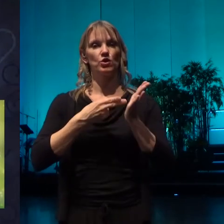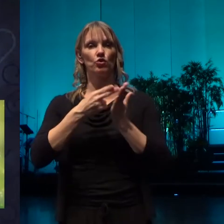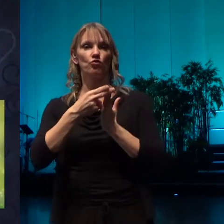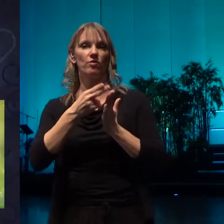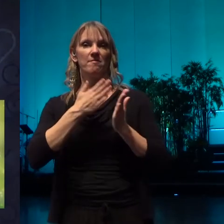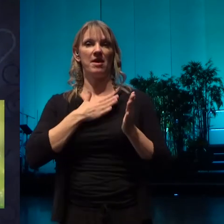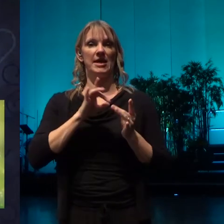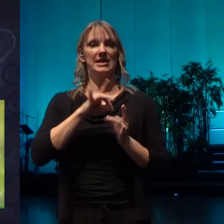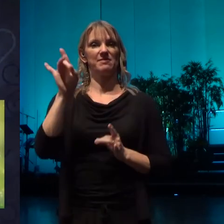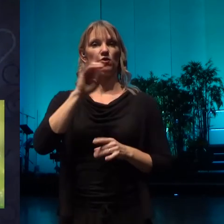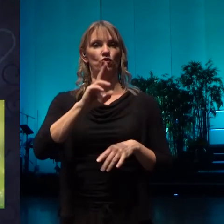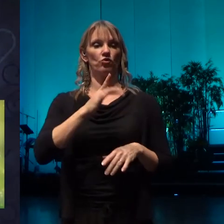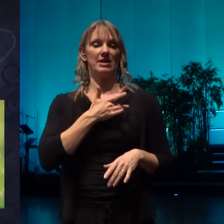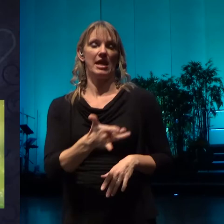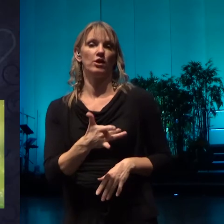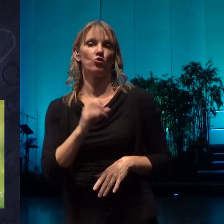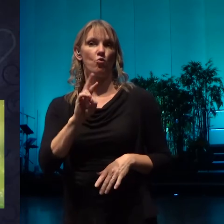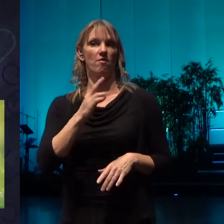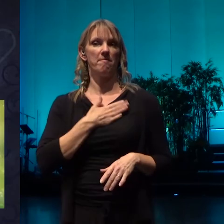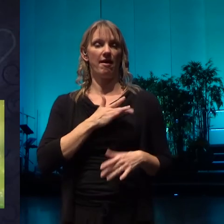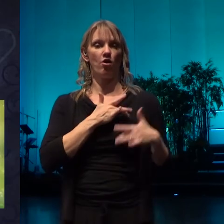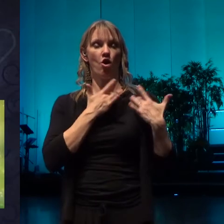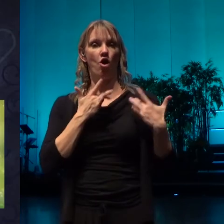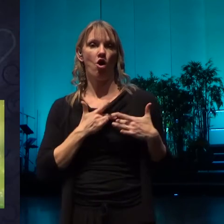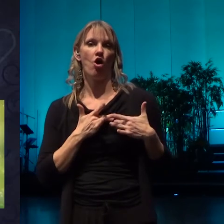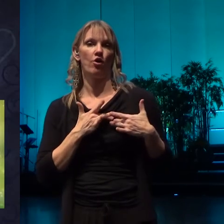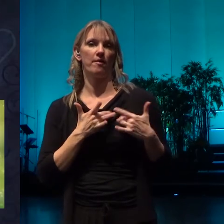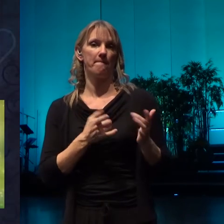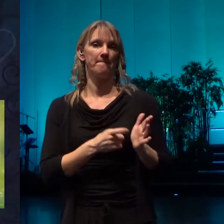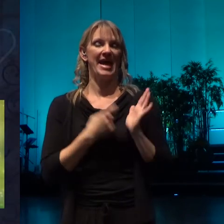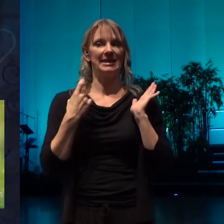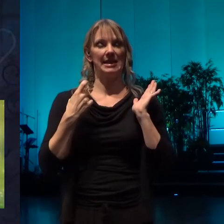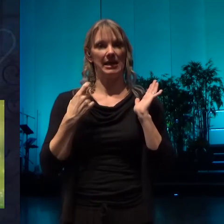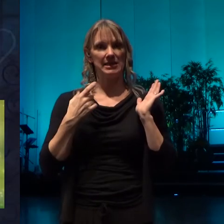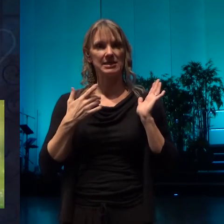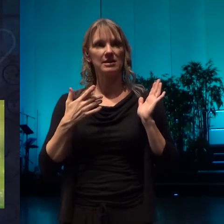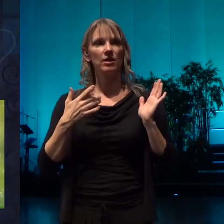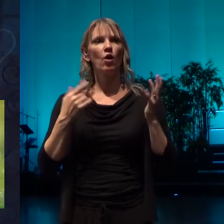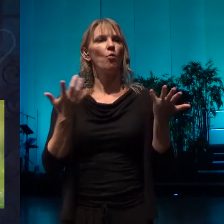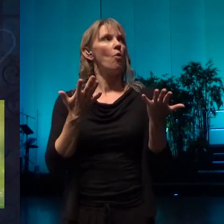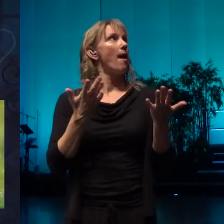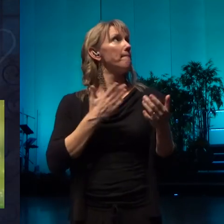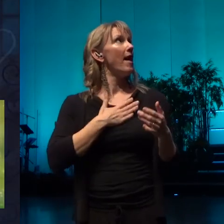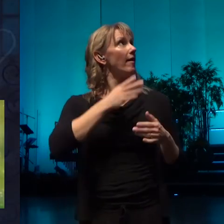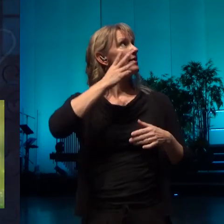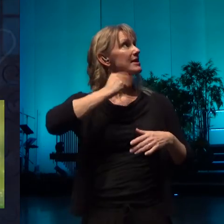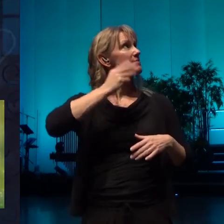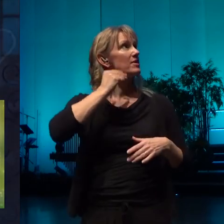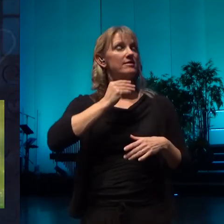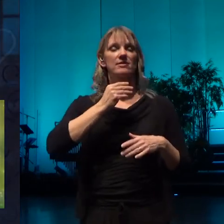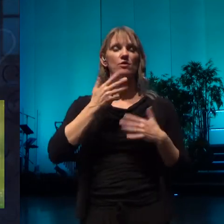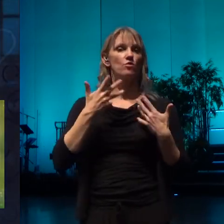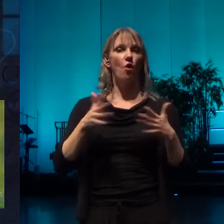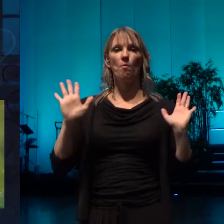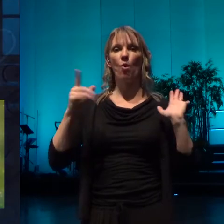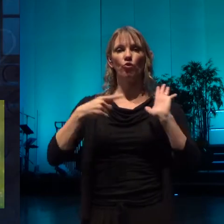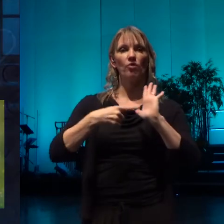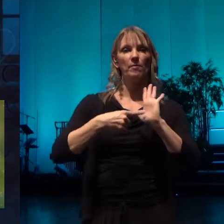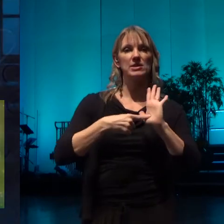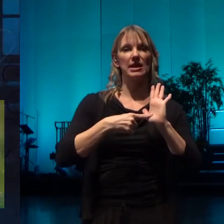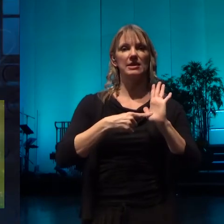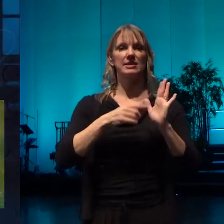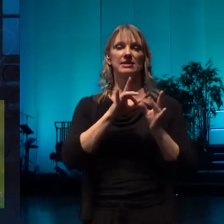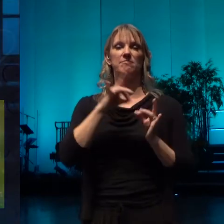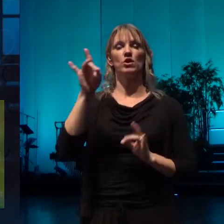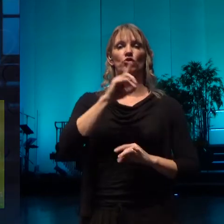nature or the mandates of my heart? What in my experience no longer represents the truth of my spiritual